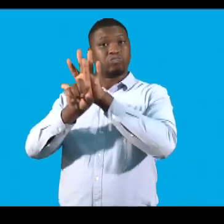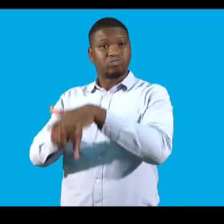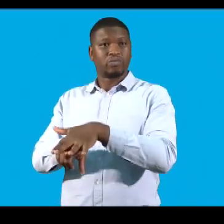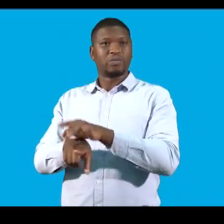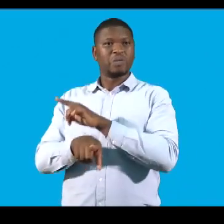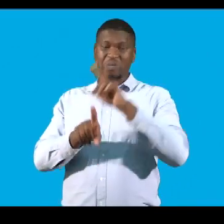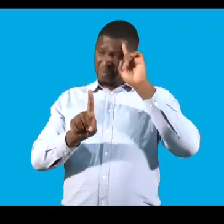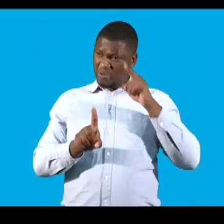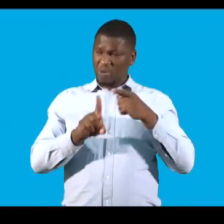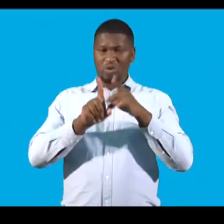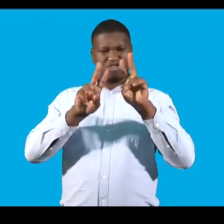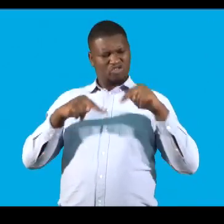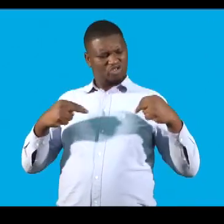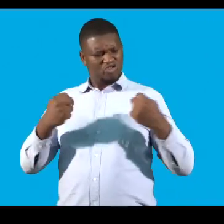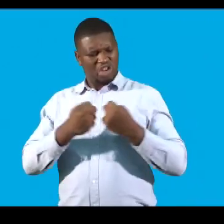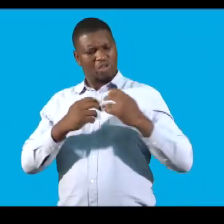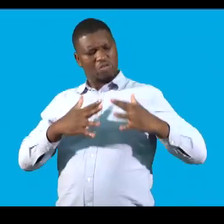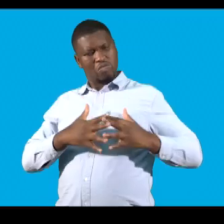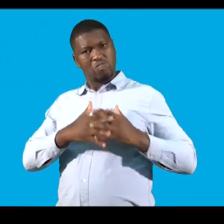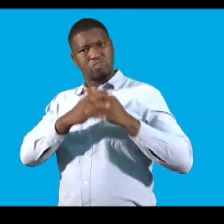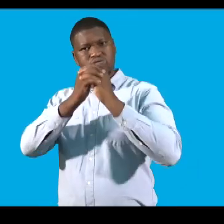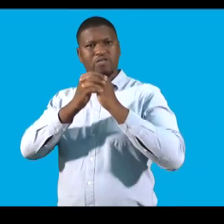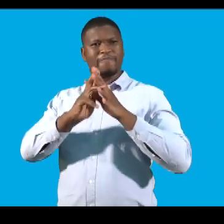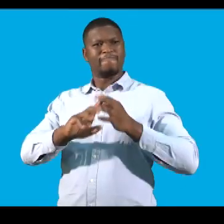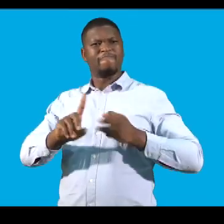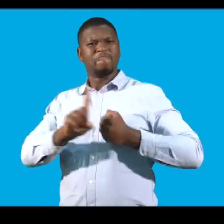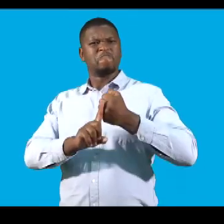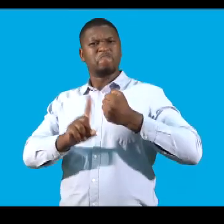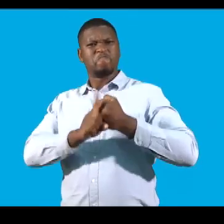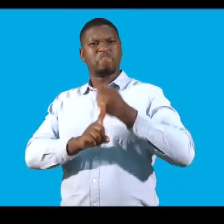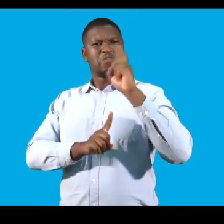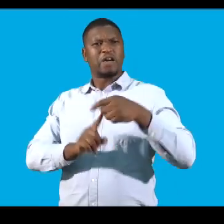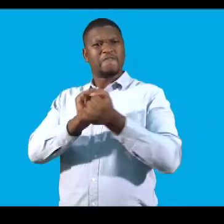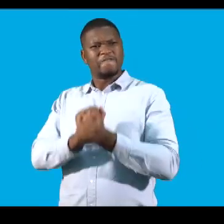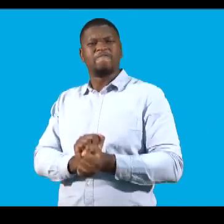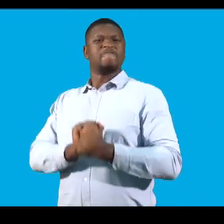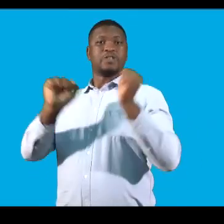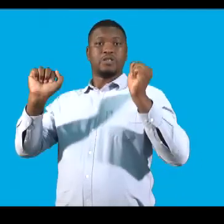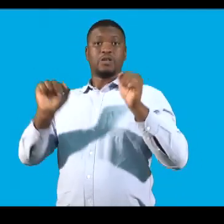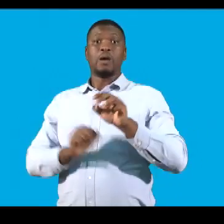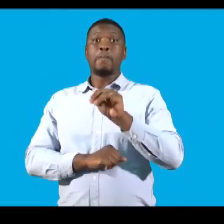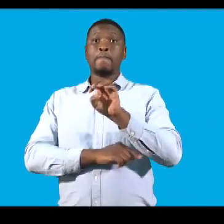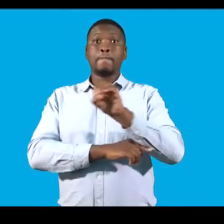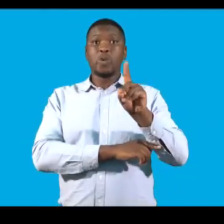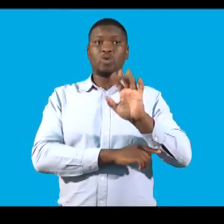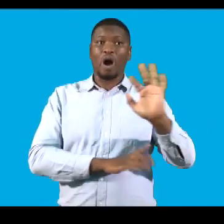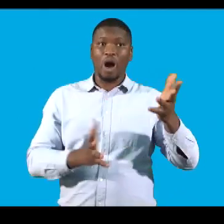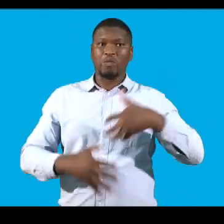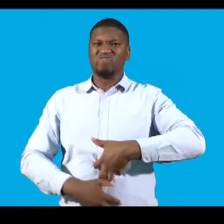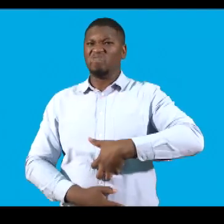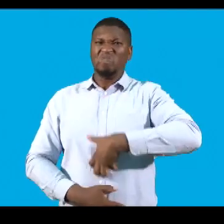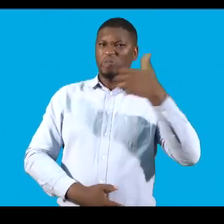resistance, a sense of nationalism. It is a cry for freedom of oppression and apartheid. The mood